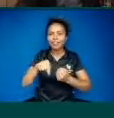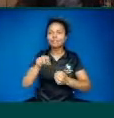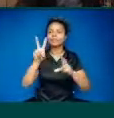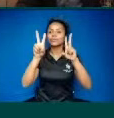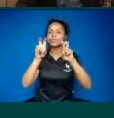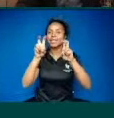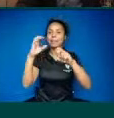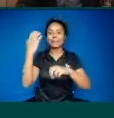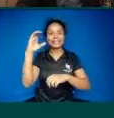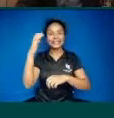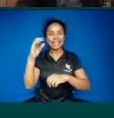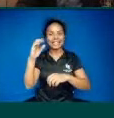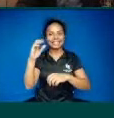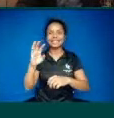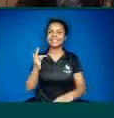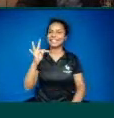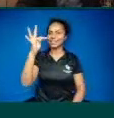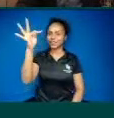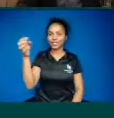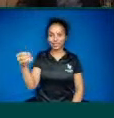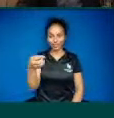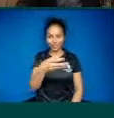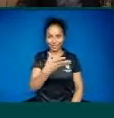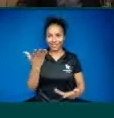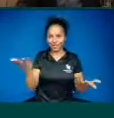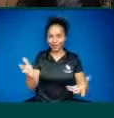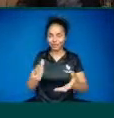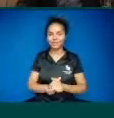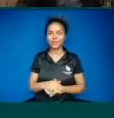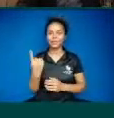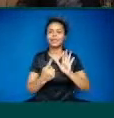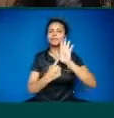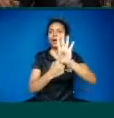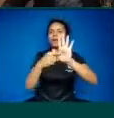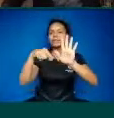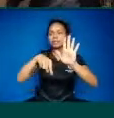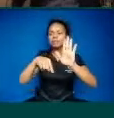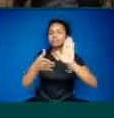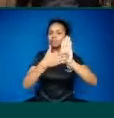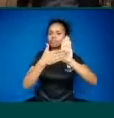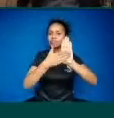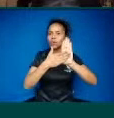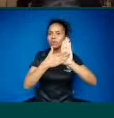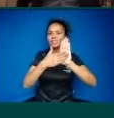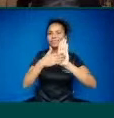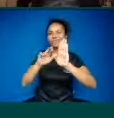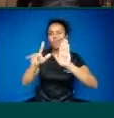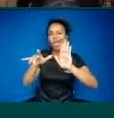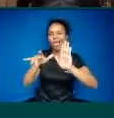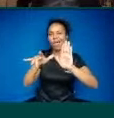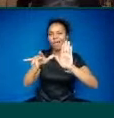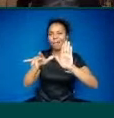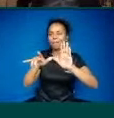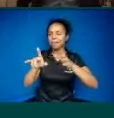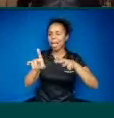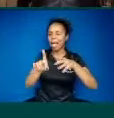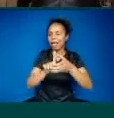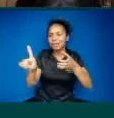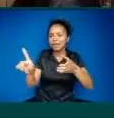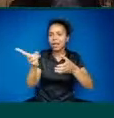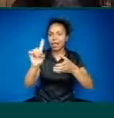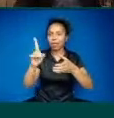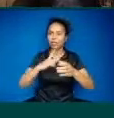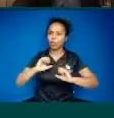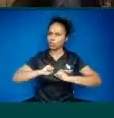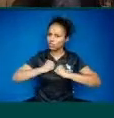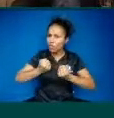we are making in the area of innovation and technology. This shows that a project like this is not